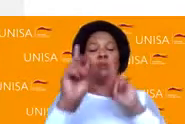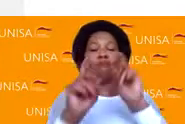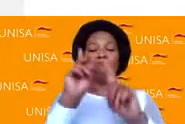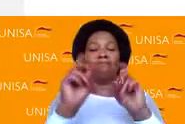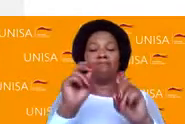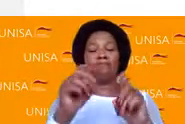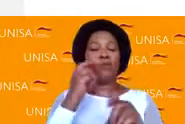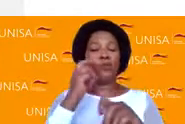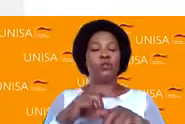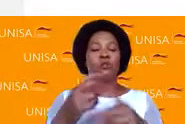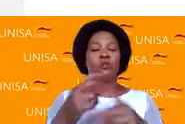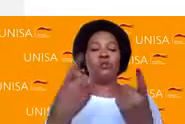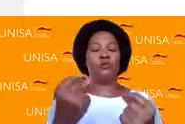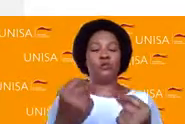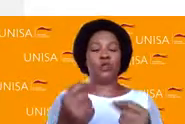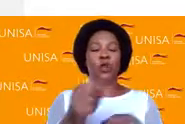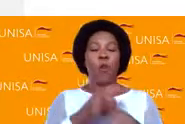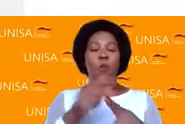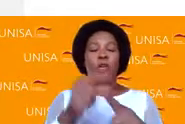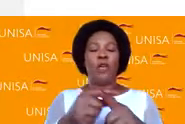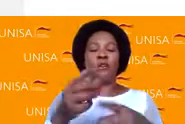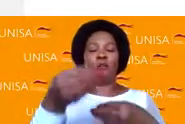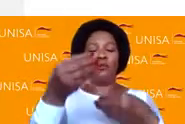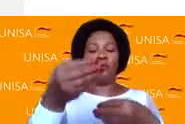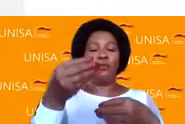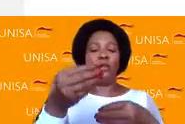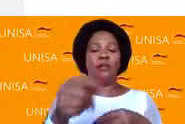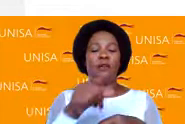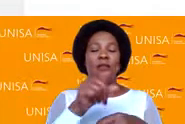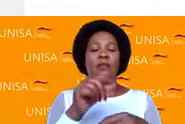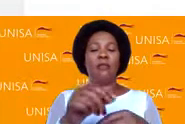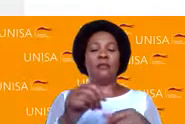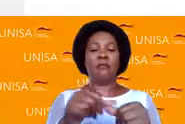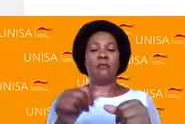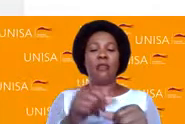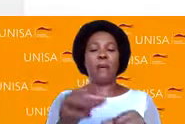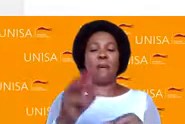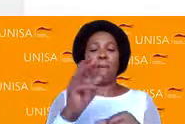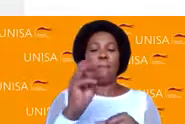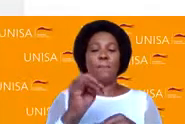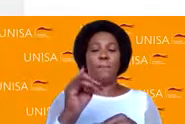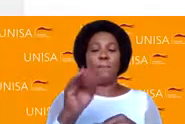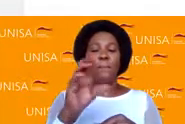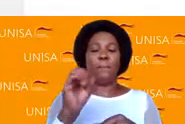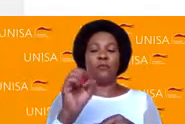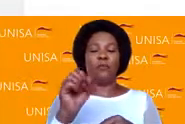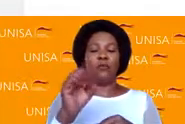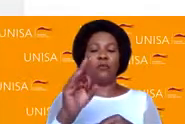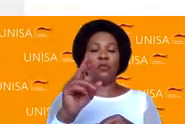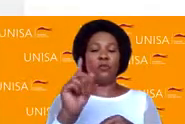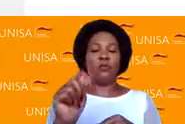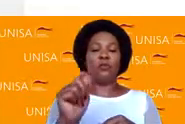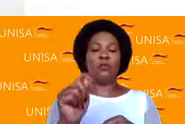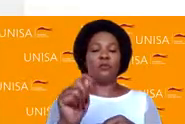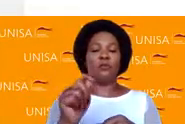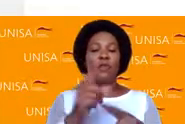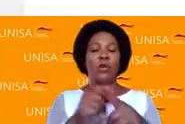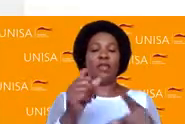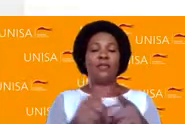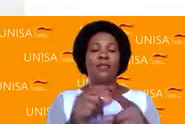do in a Word document. The best would be Microsoft Word, and then you submit it as a PDF